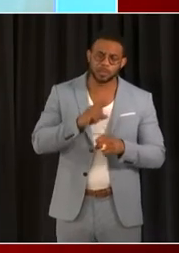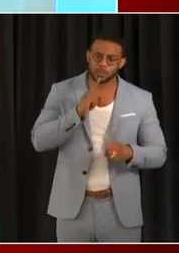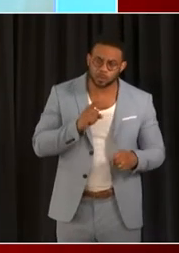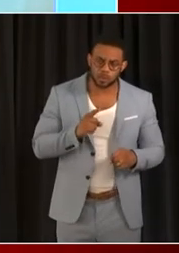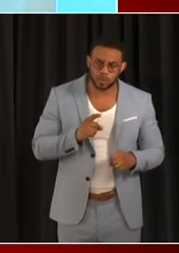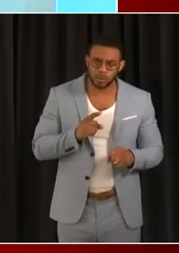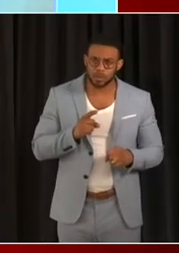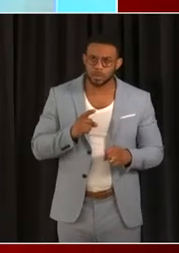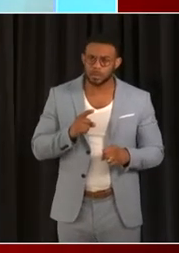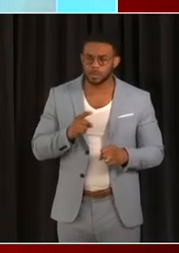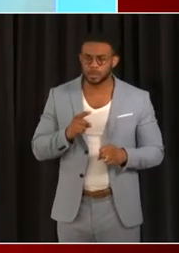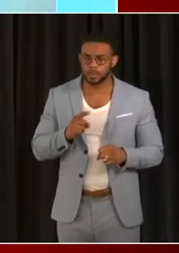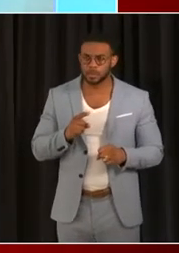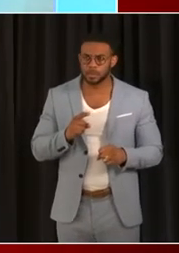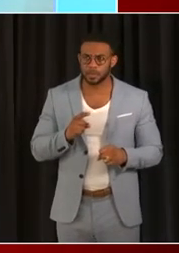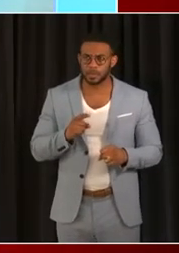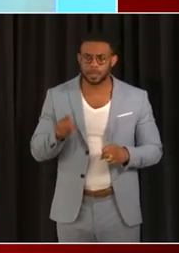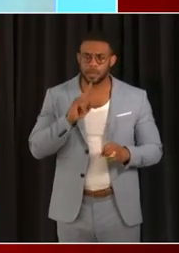make sure there's